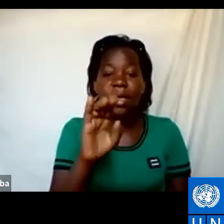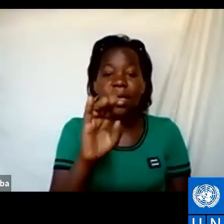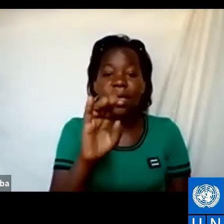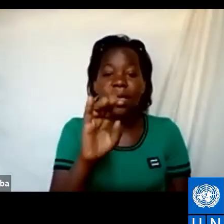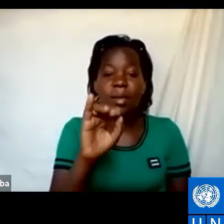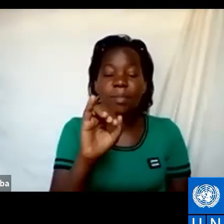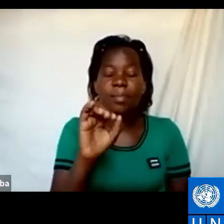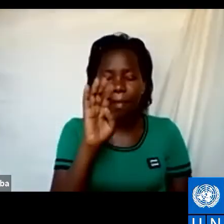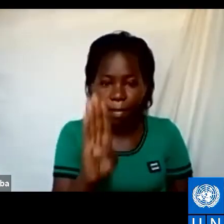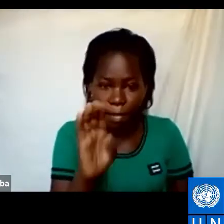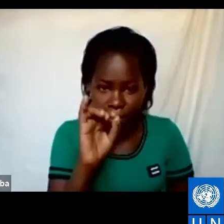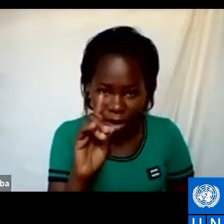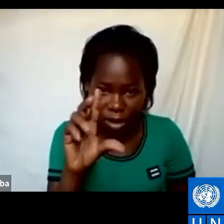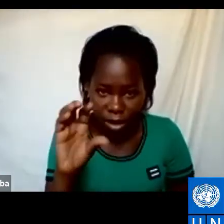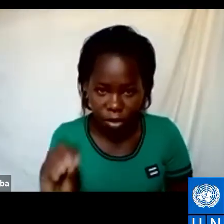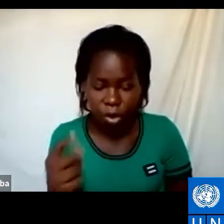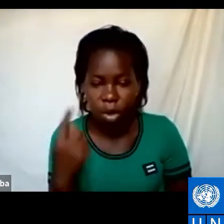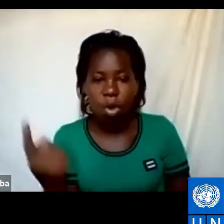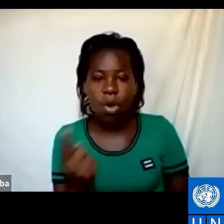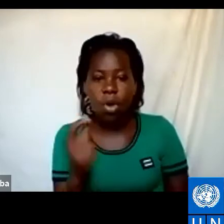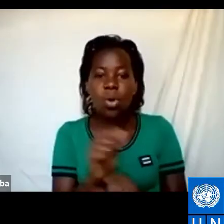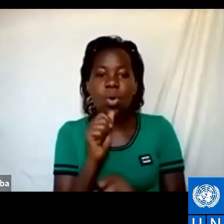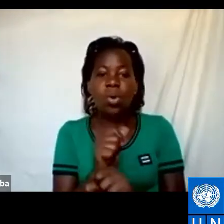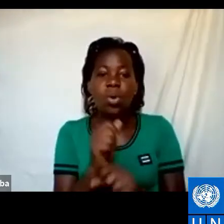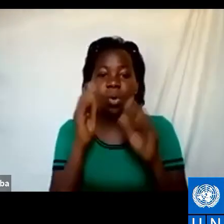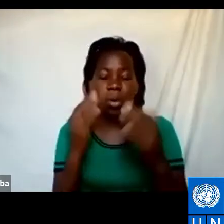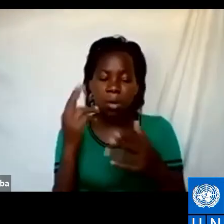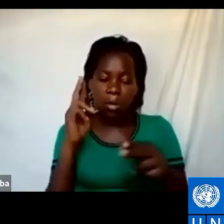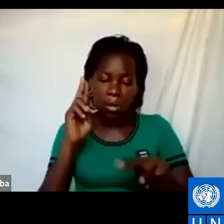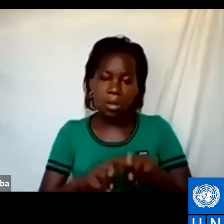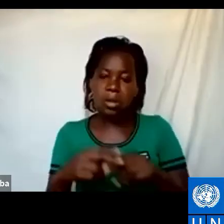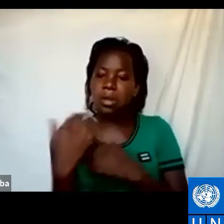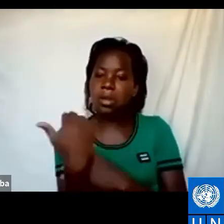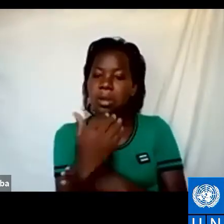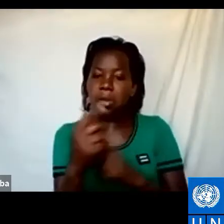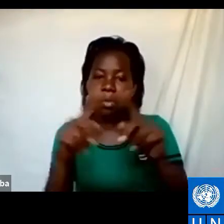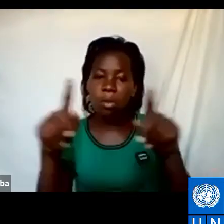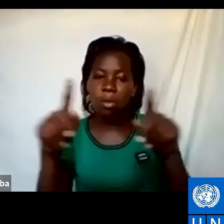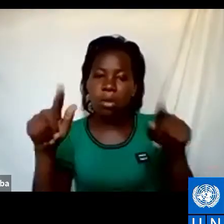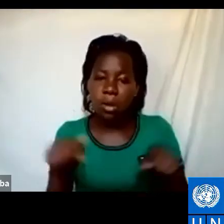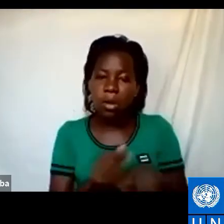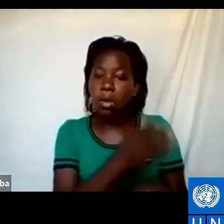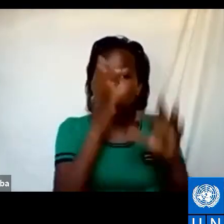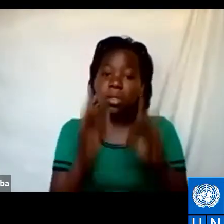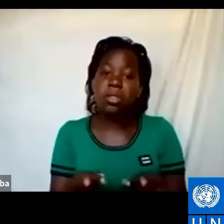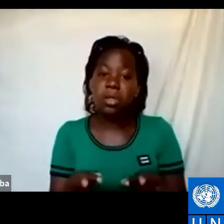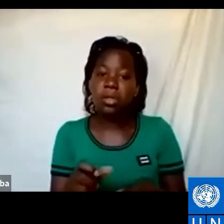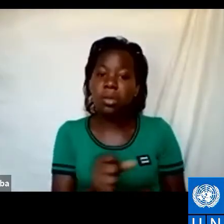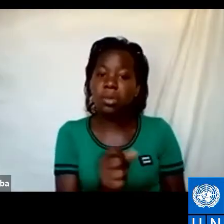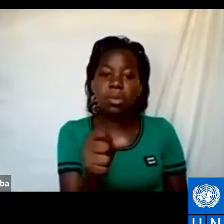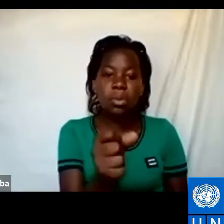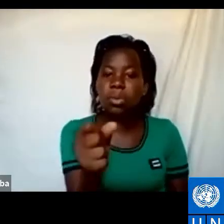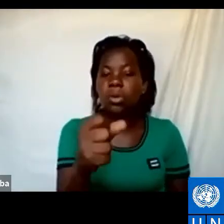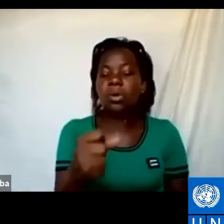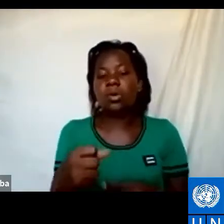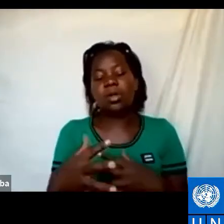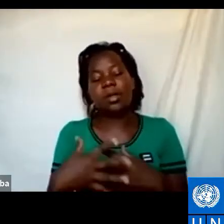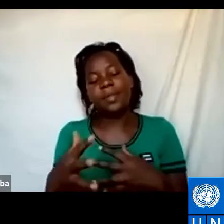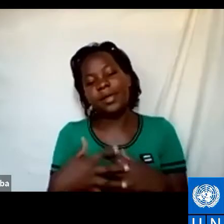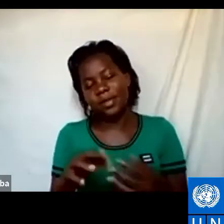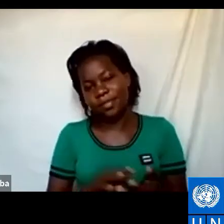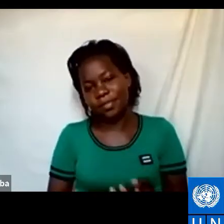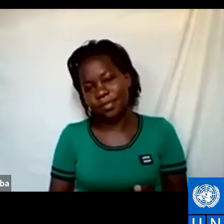the only employees were sitting in the computer room, and everything else was sort of moving automatically, and therefore very clean and